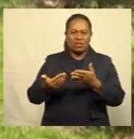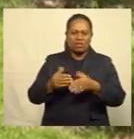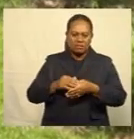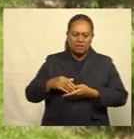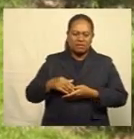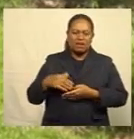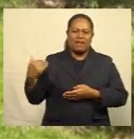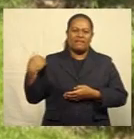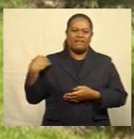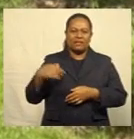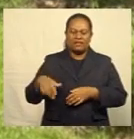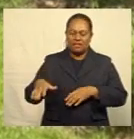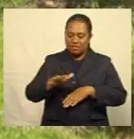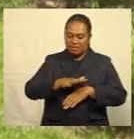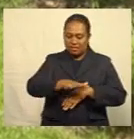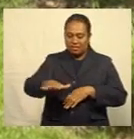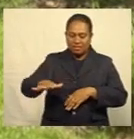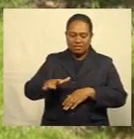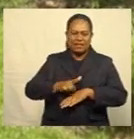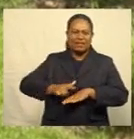their land.